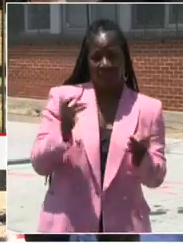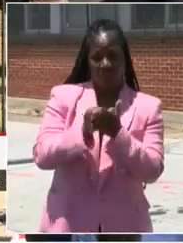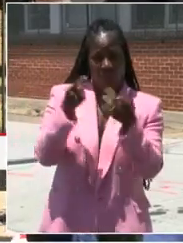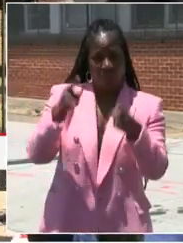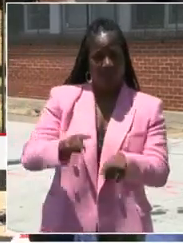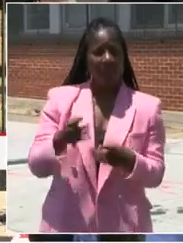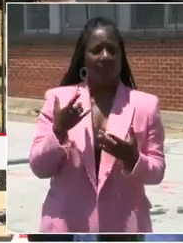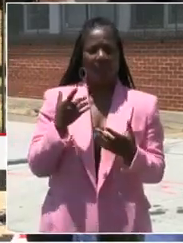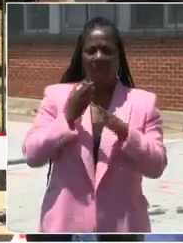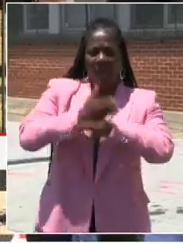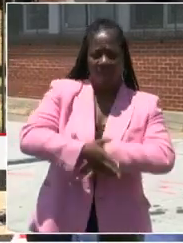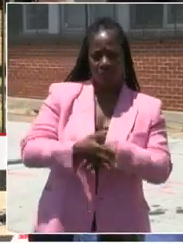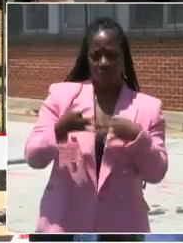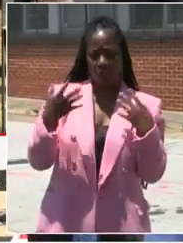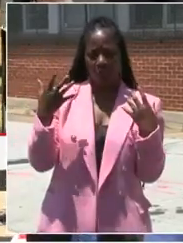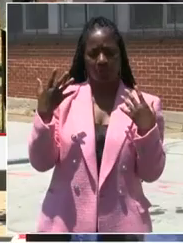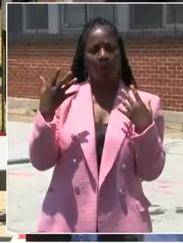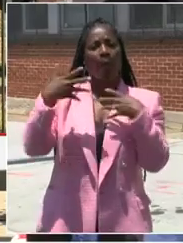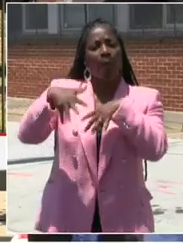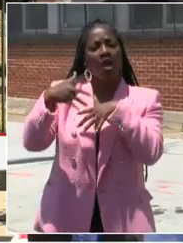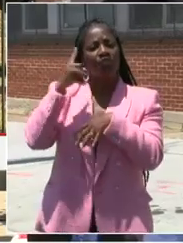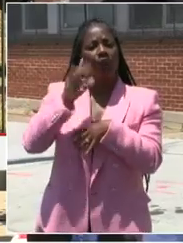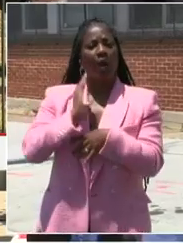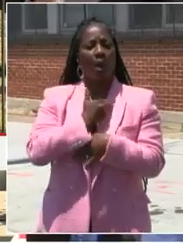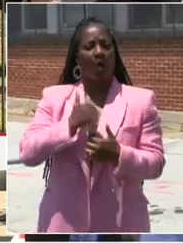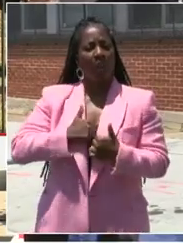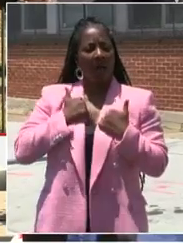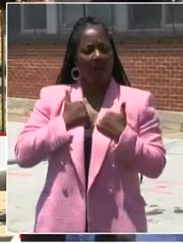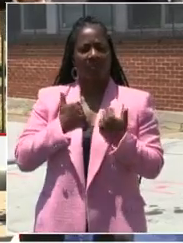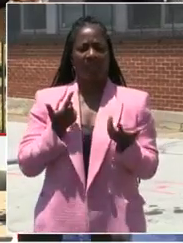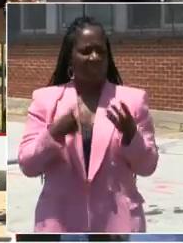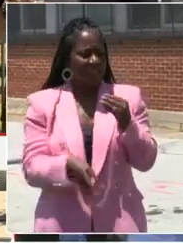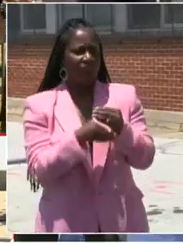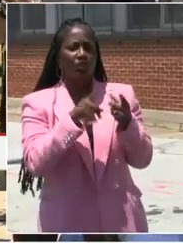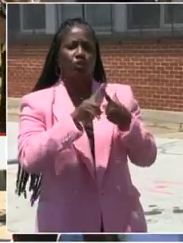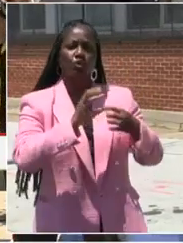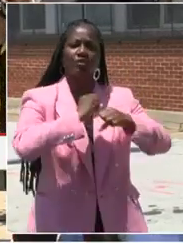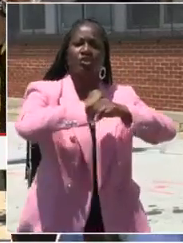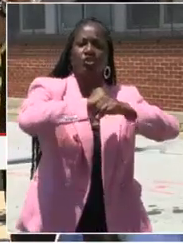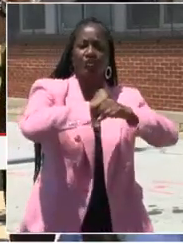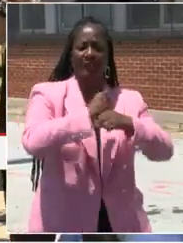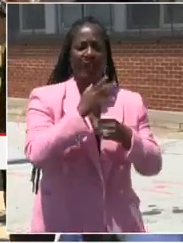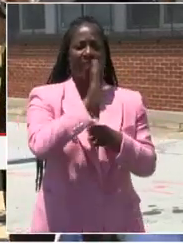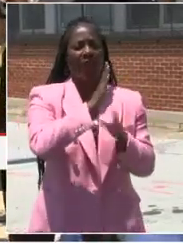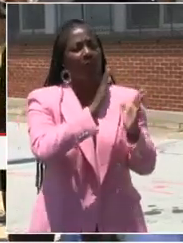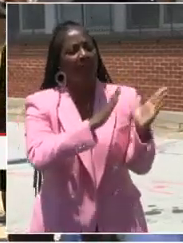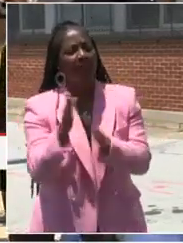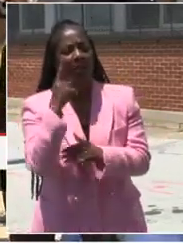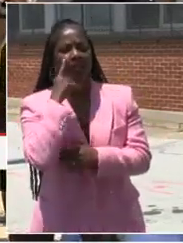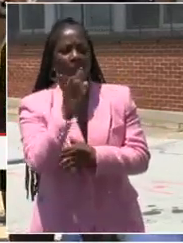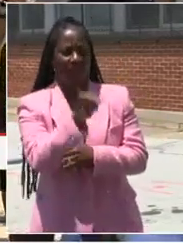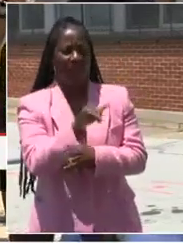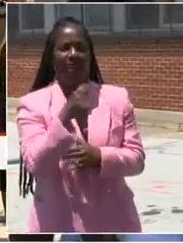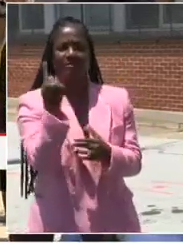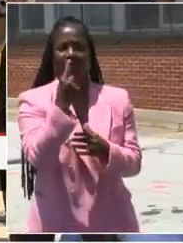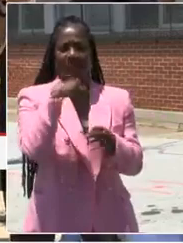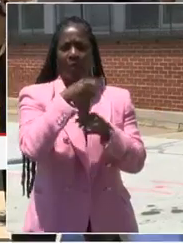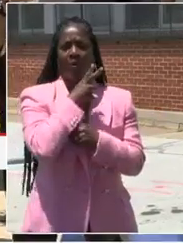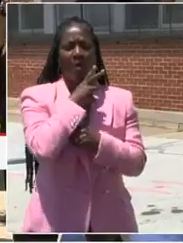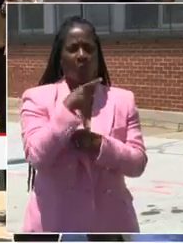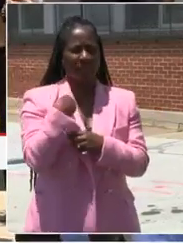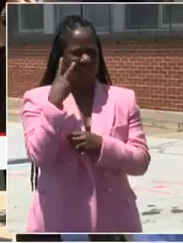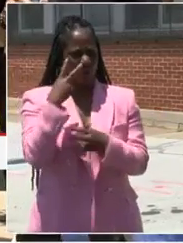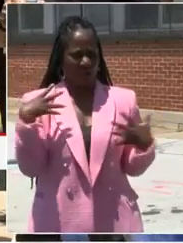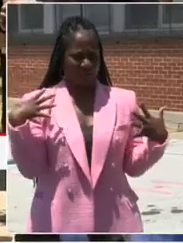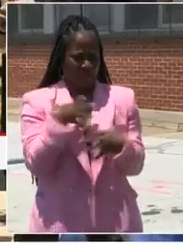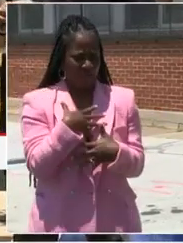March for Our Lives? In addition to the security preparedness for it, there was a scare at March for